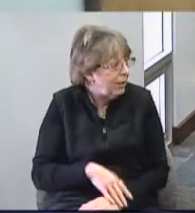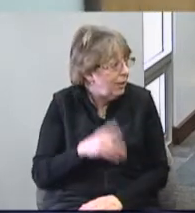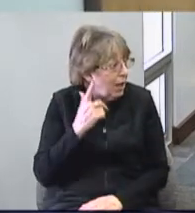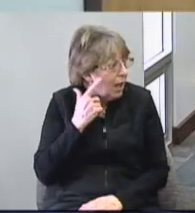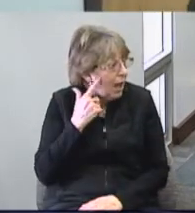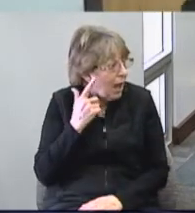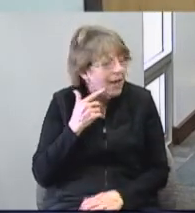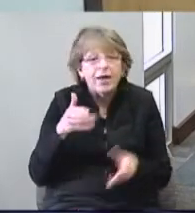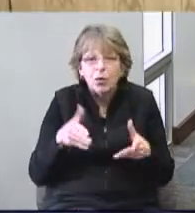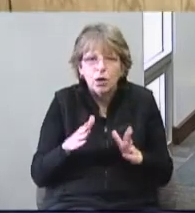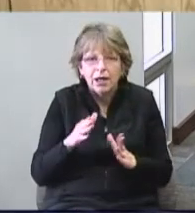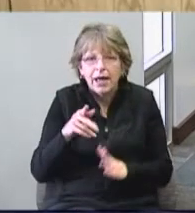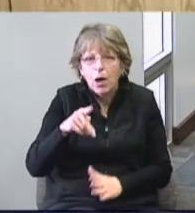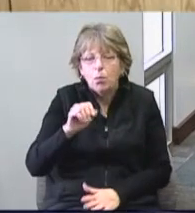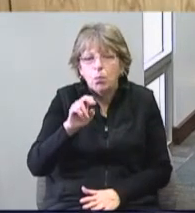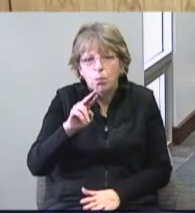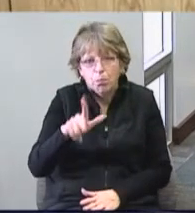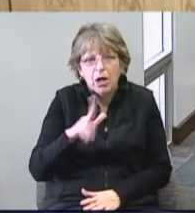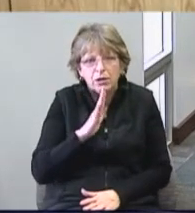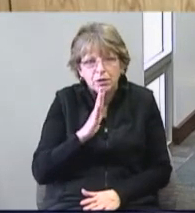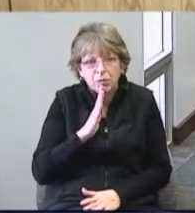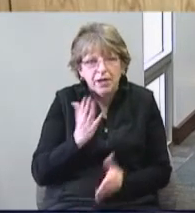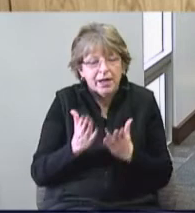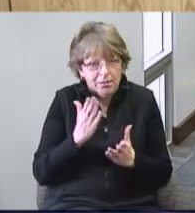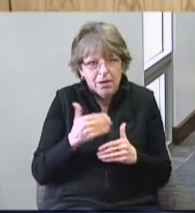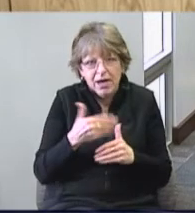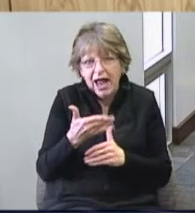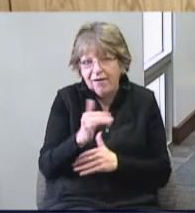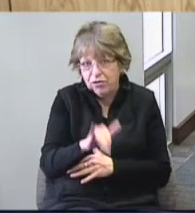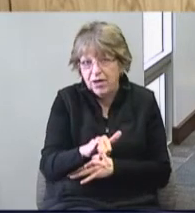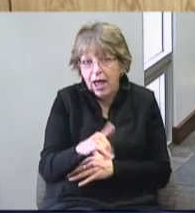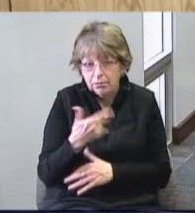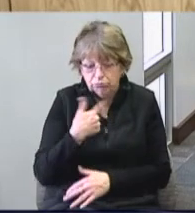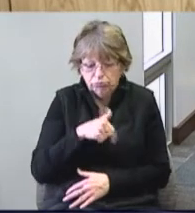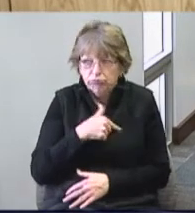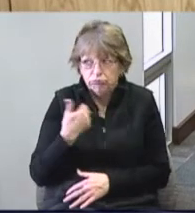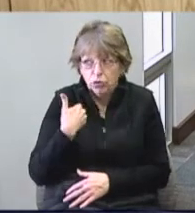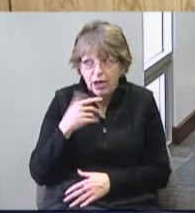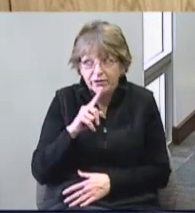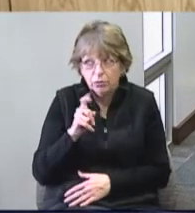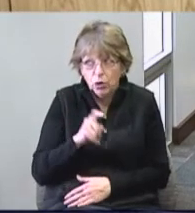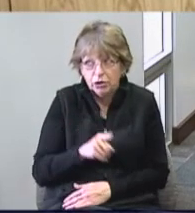we'll let Paul speak, and then maybe we'll have questions after that. Thank you.